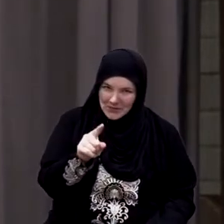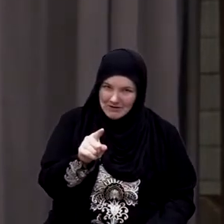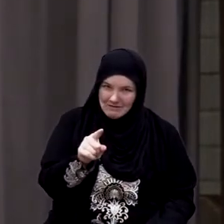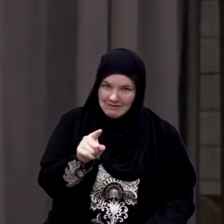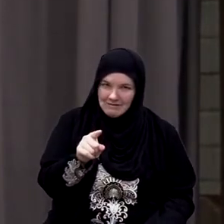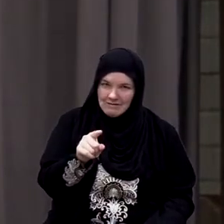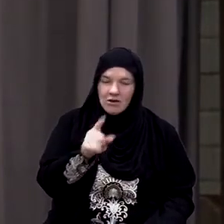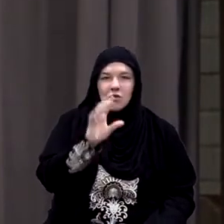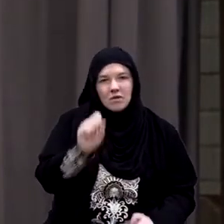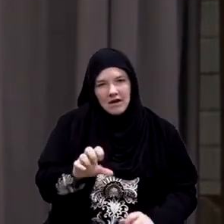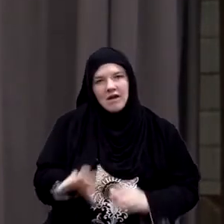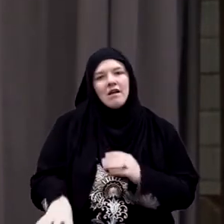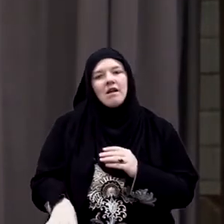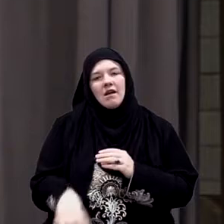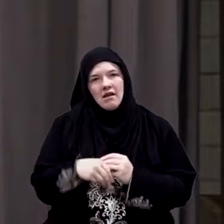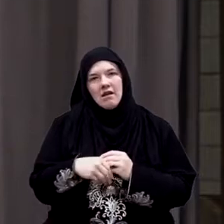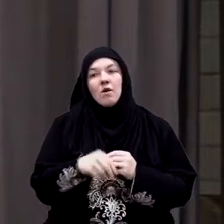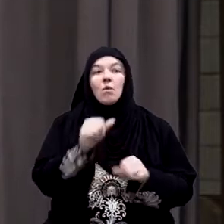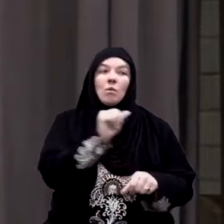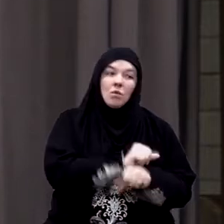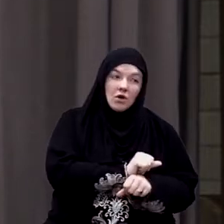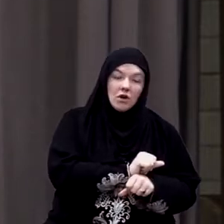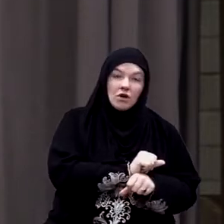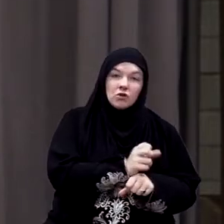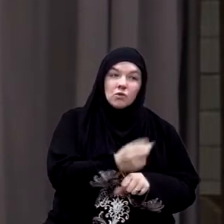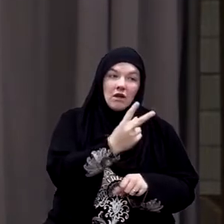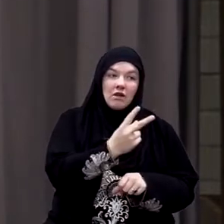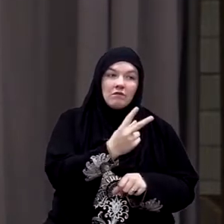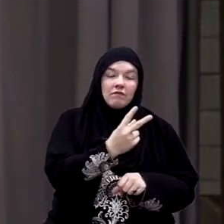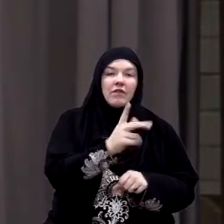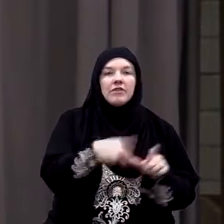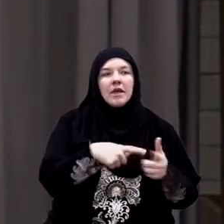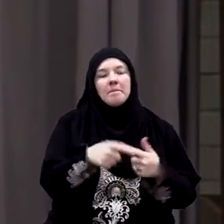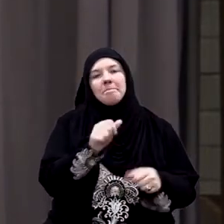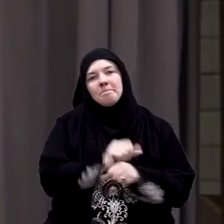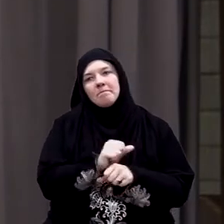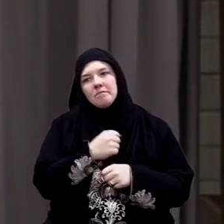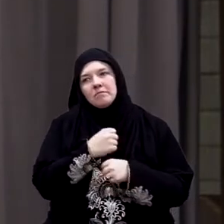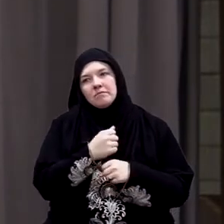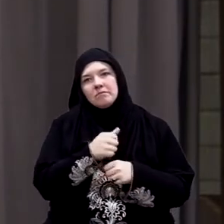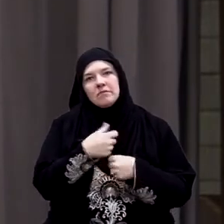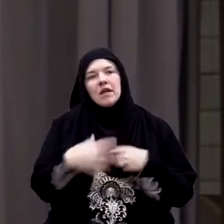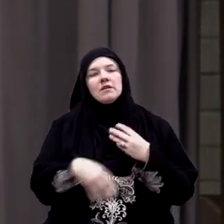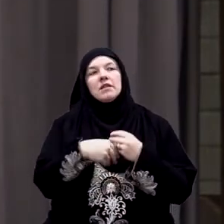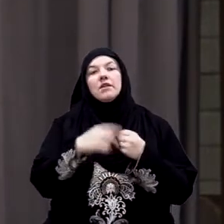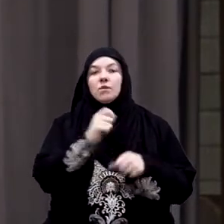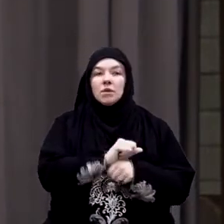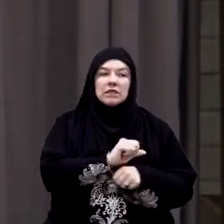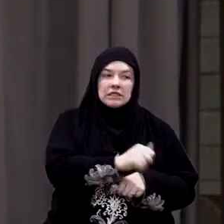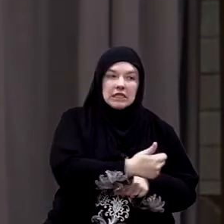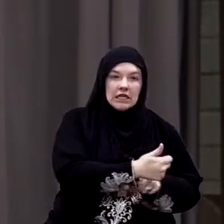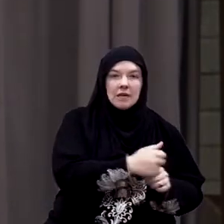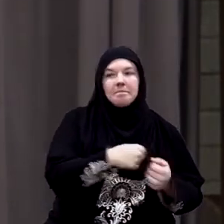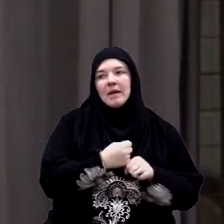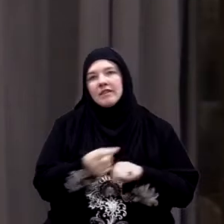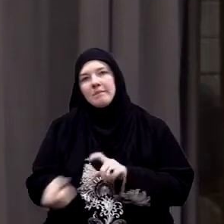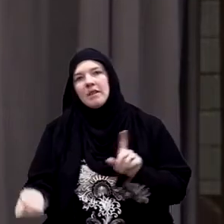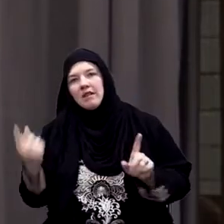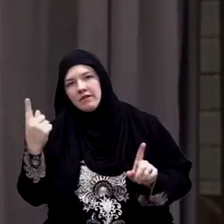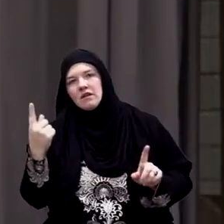13. If you work 12, make them 13 hours. If you work 10, make them